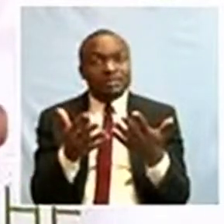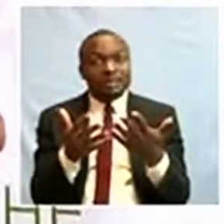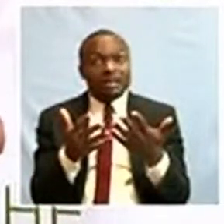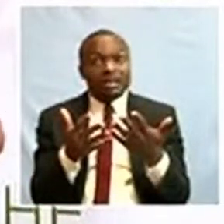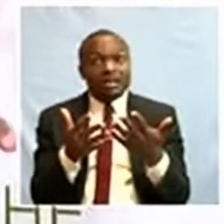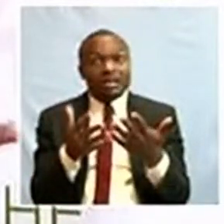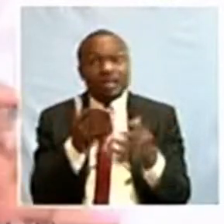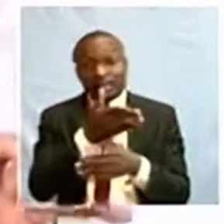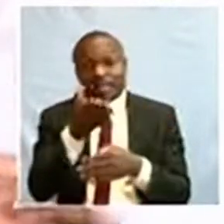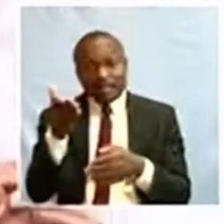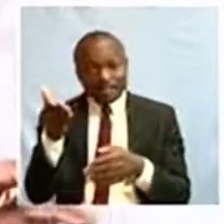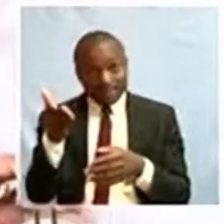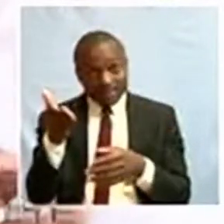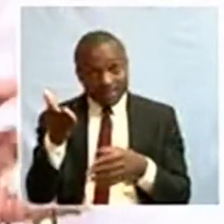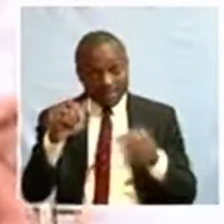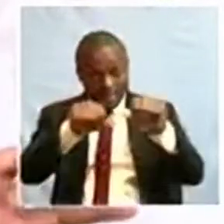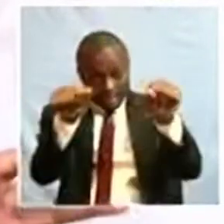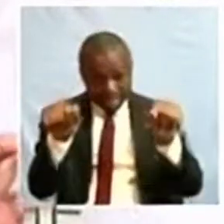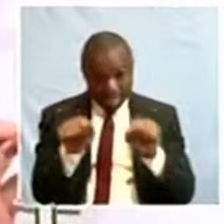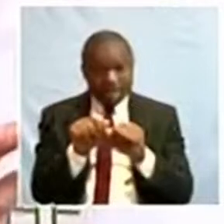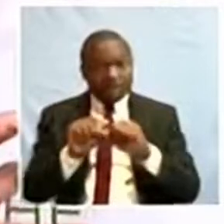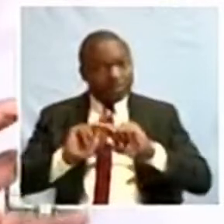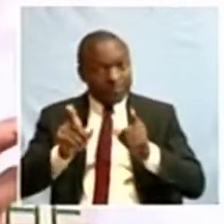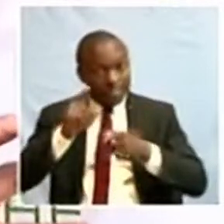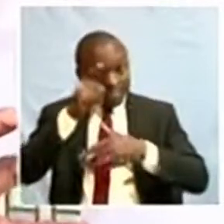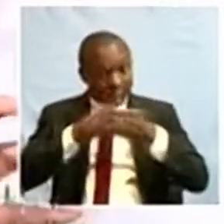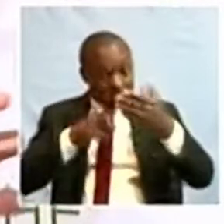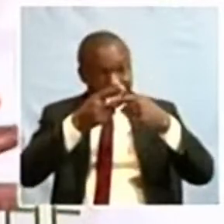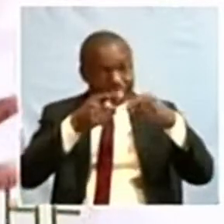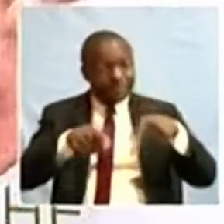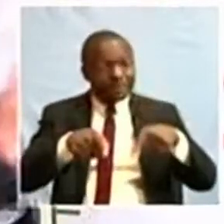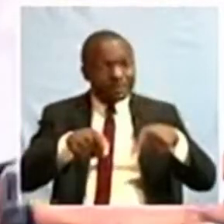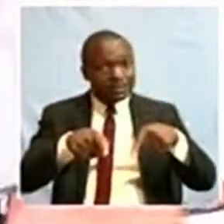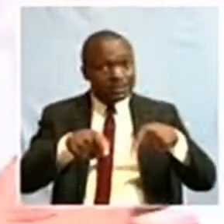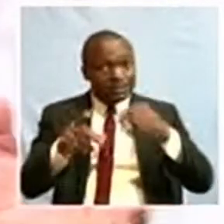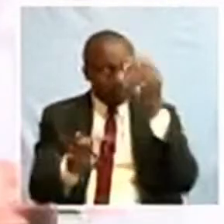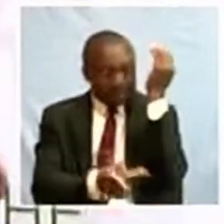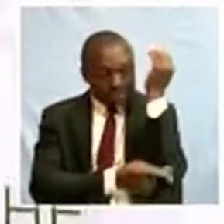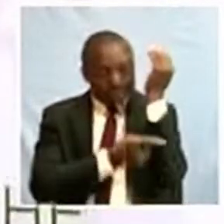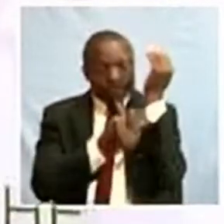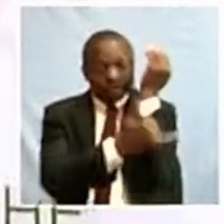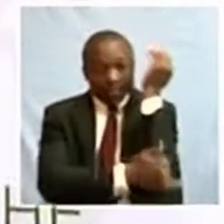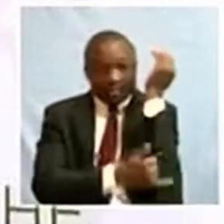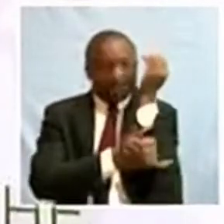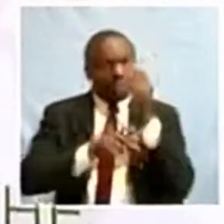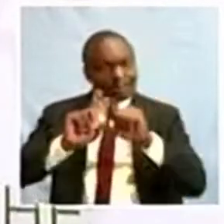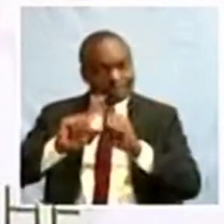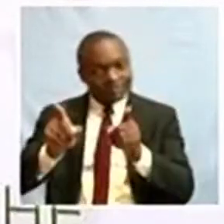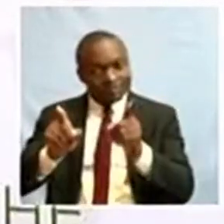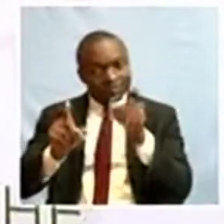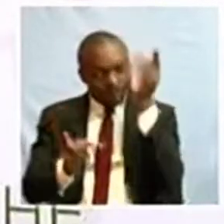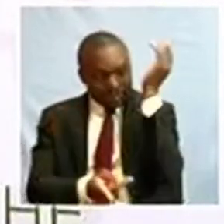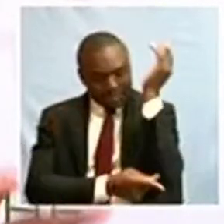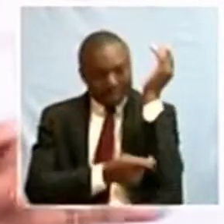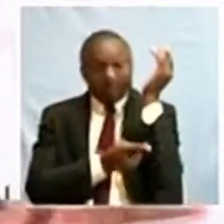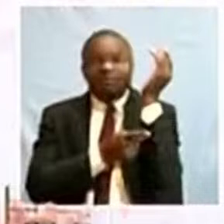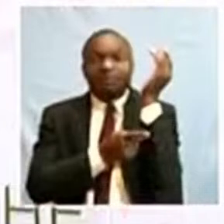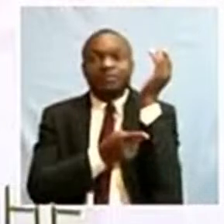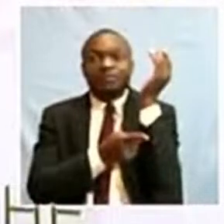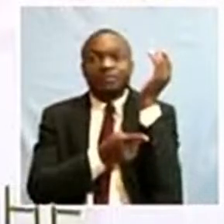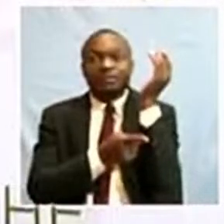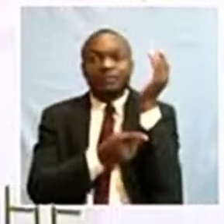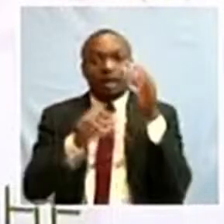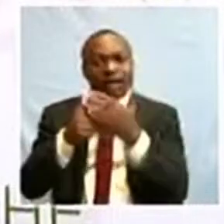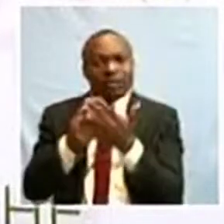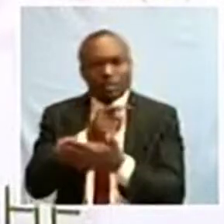regions, they differ. The situation that may occur in a developed country may be different from a developing country. So how are those